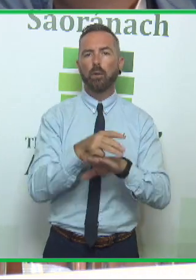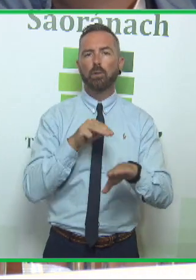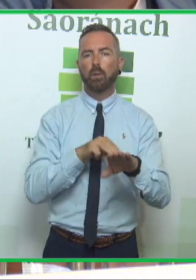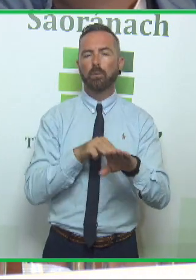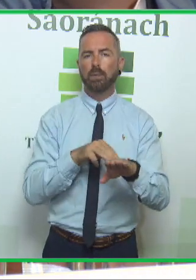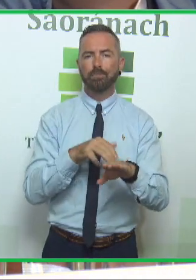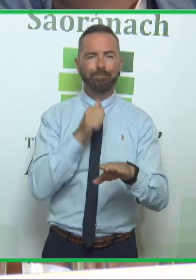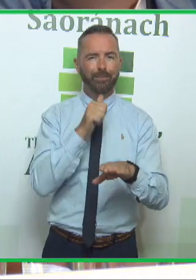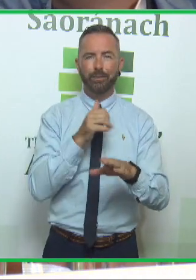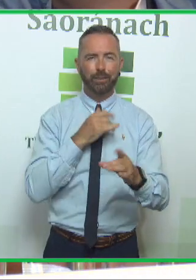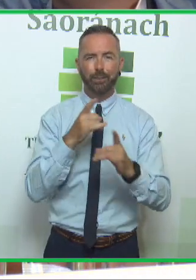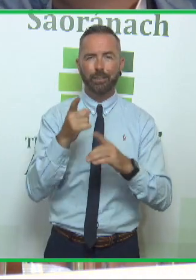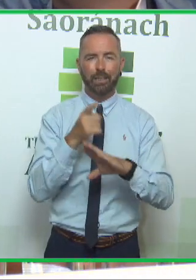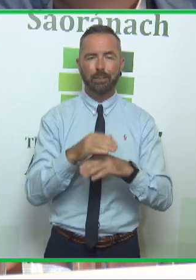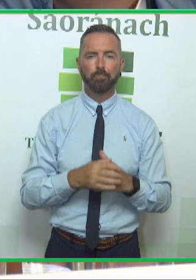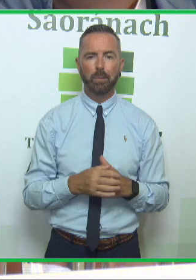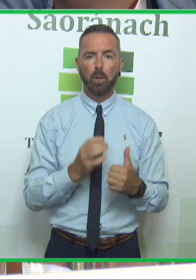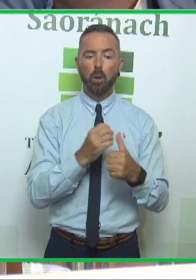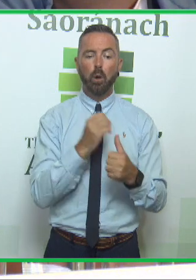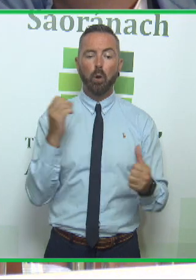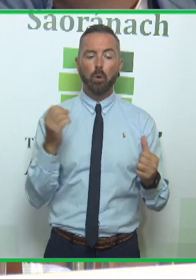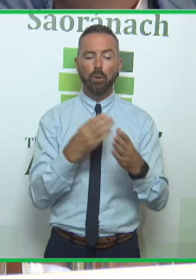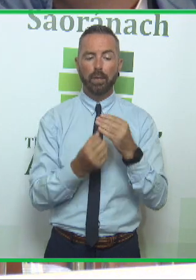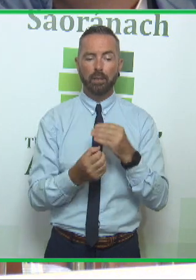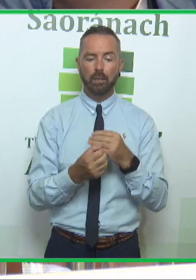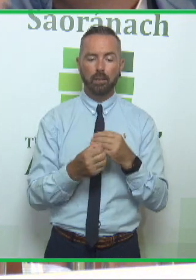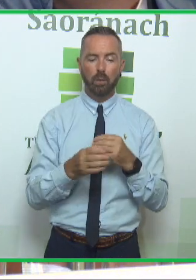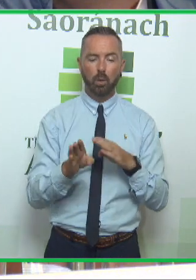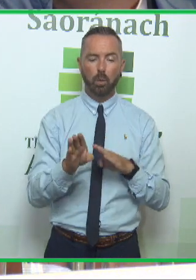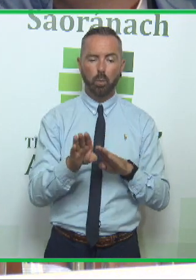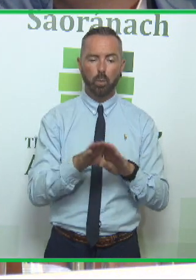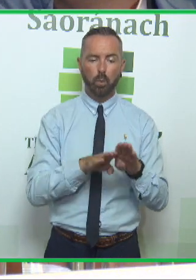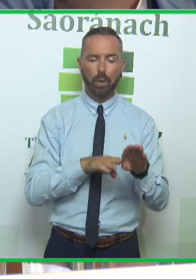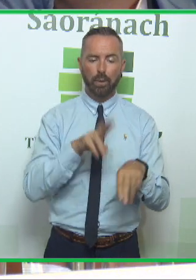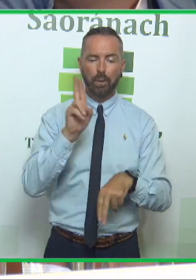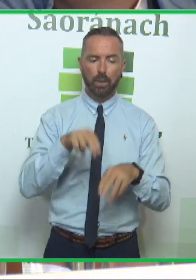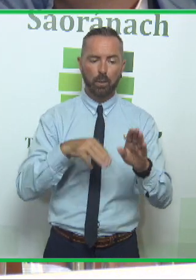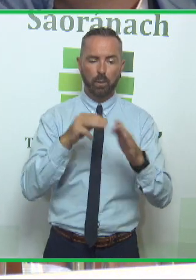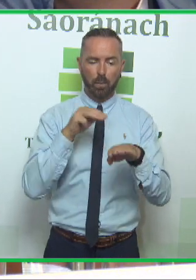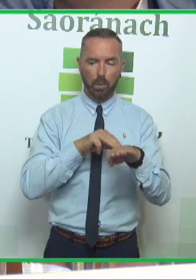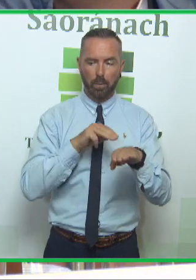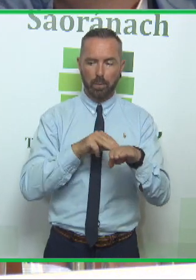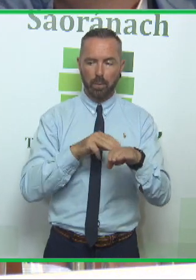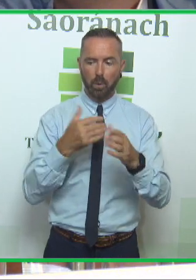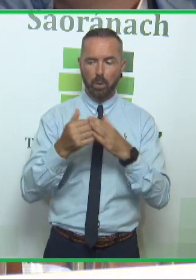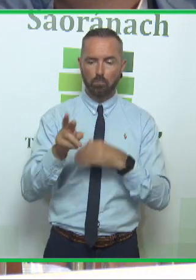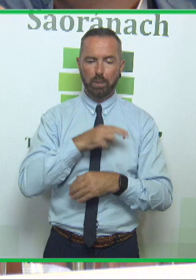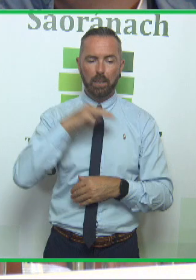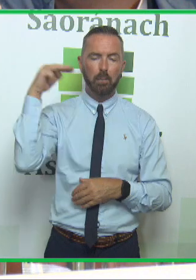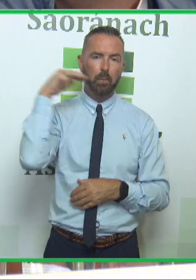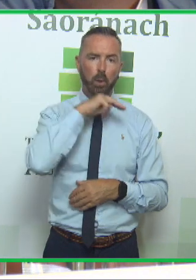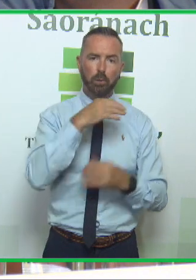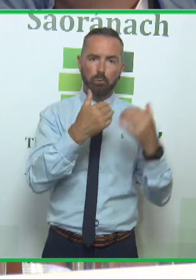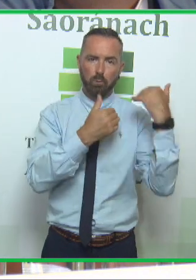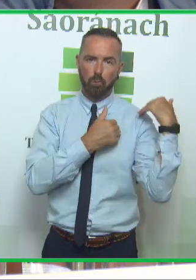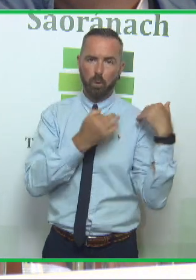way. We haven't. I think another piece that's now probably influencing this new change, which is really important, that's why this discussion is so important, is the role